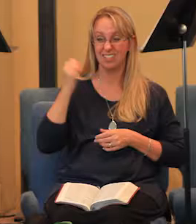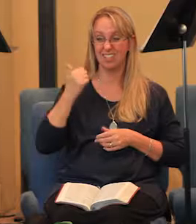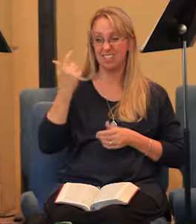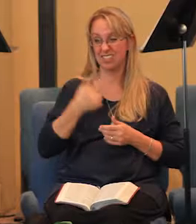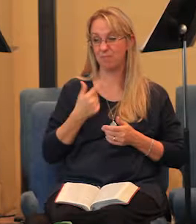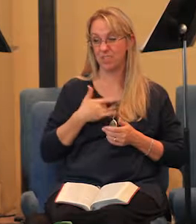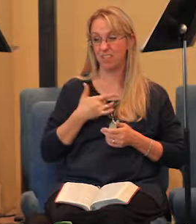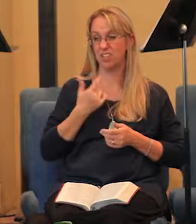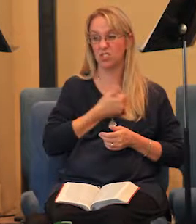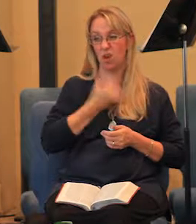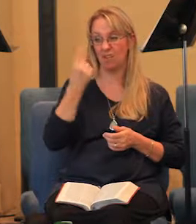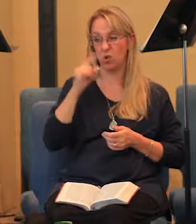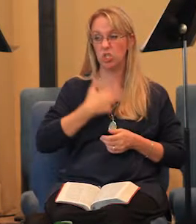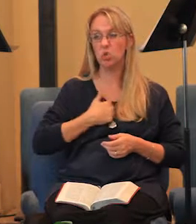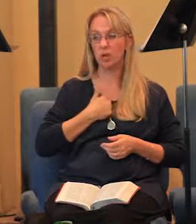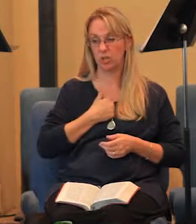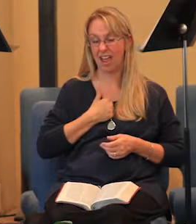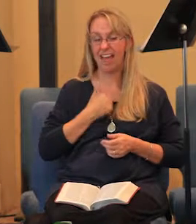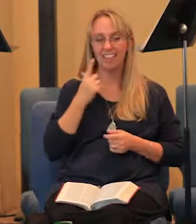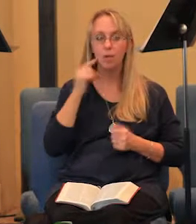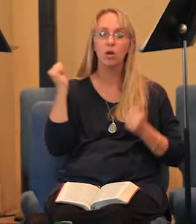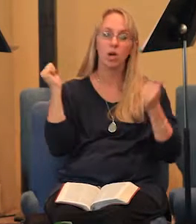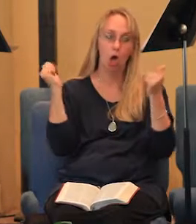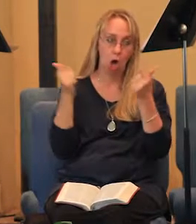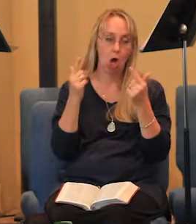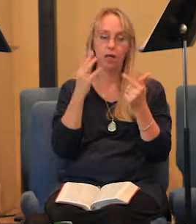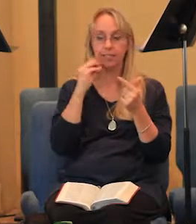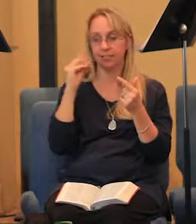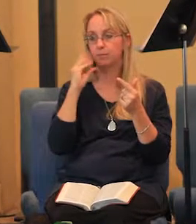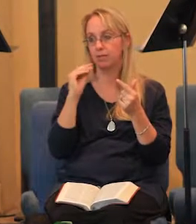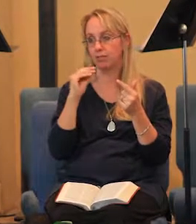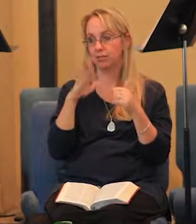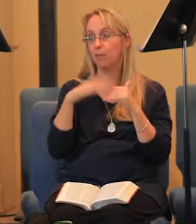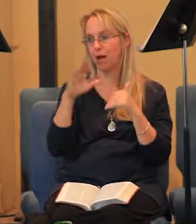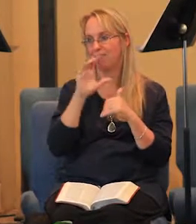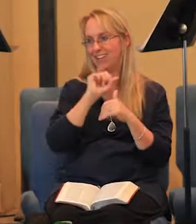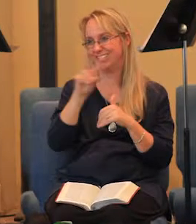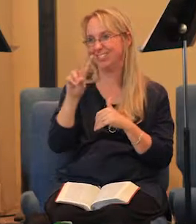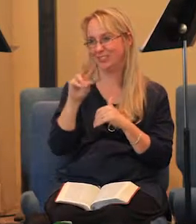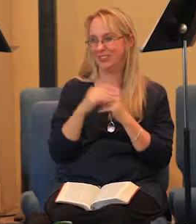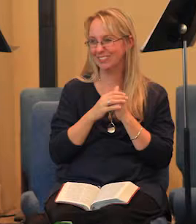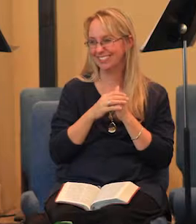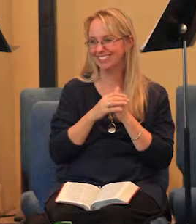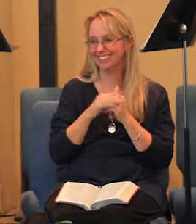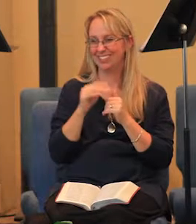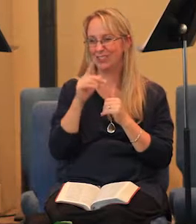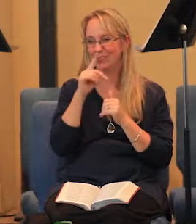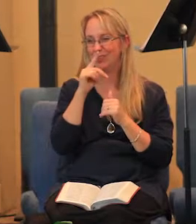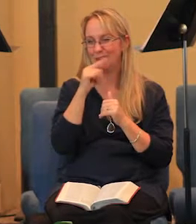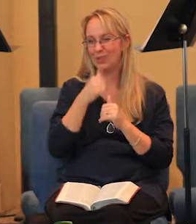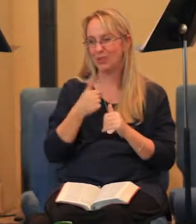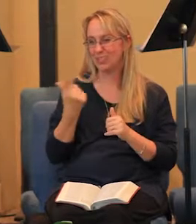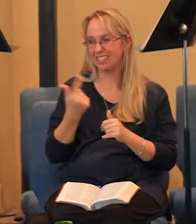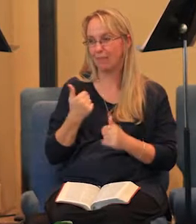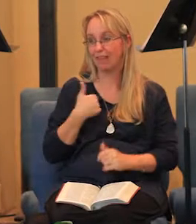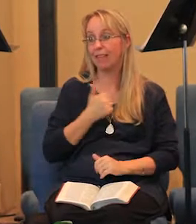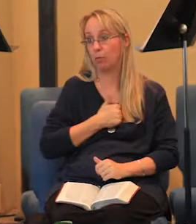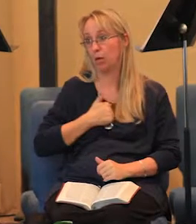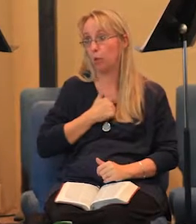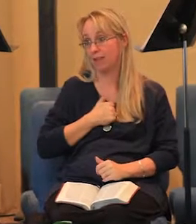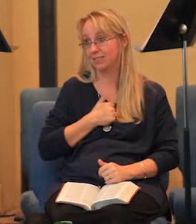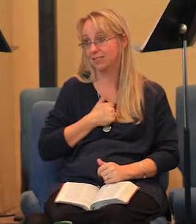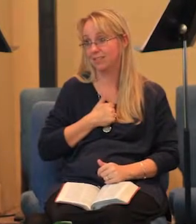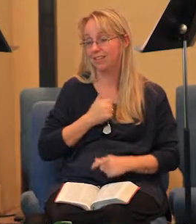done something you're sorry for, you regret? I think almost everybody who's above the age of two has something that they